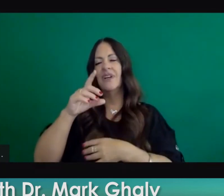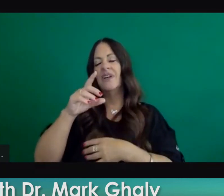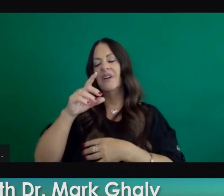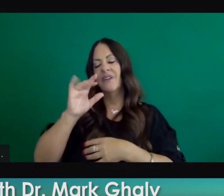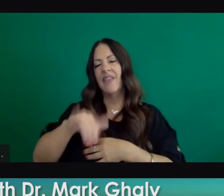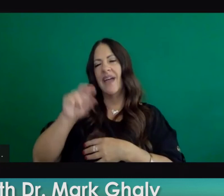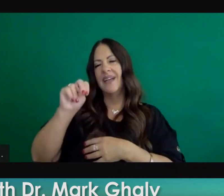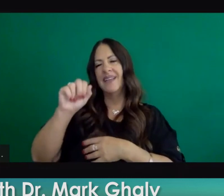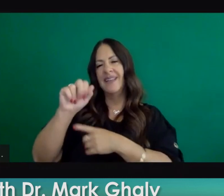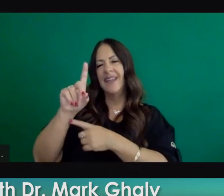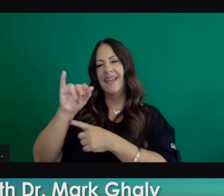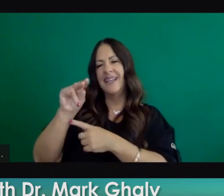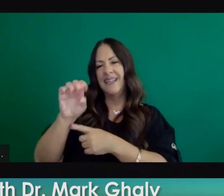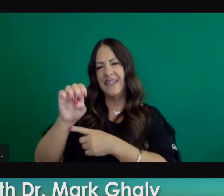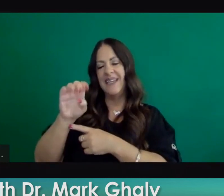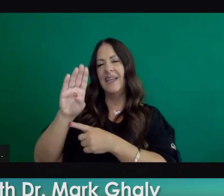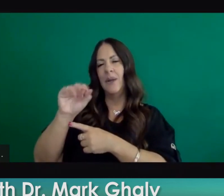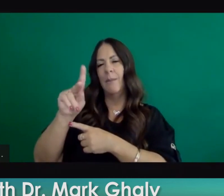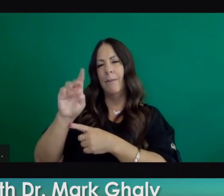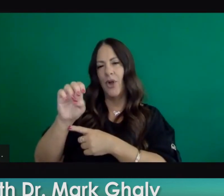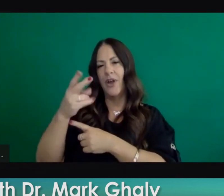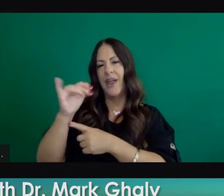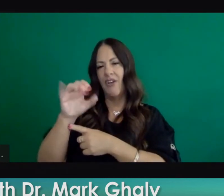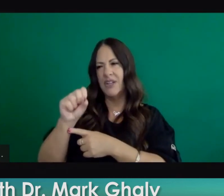concepts and points around behavioral health.